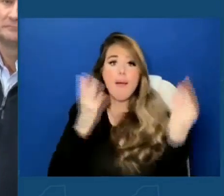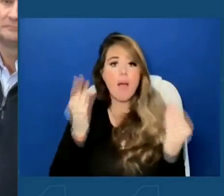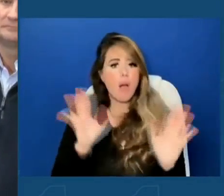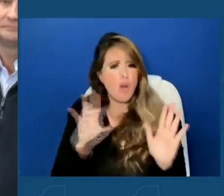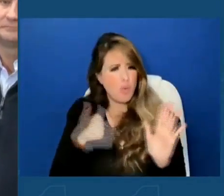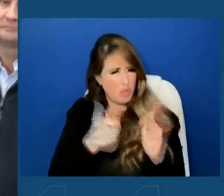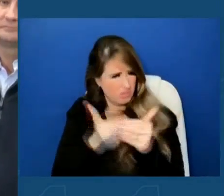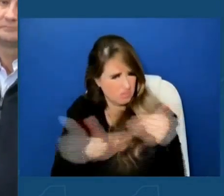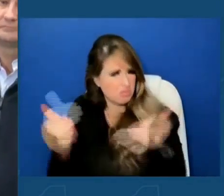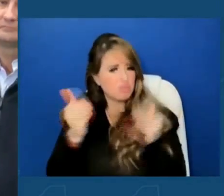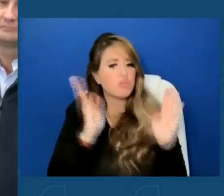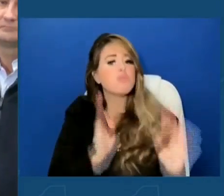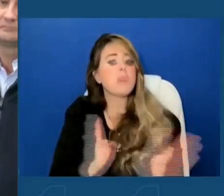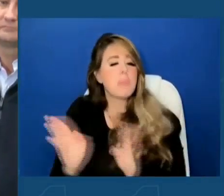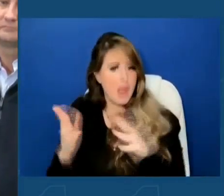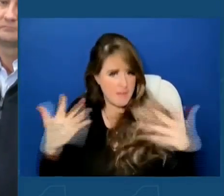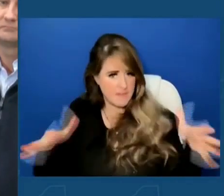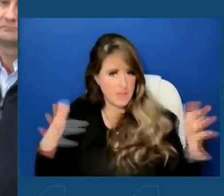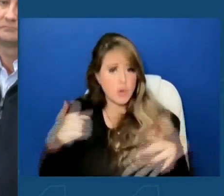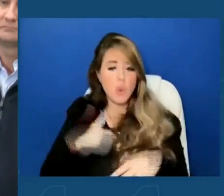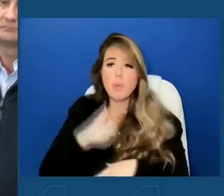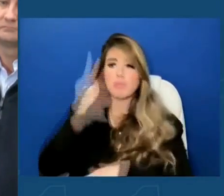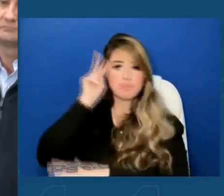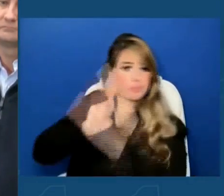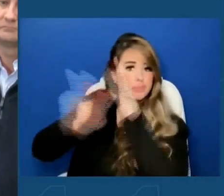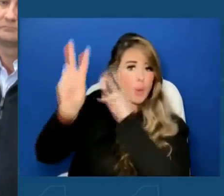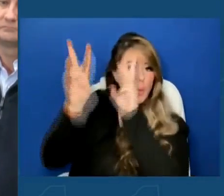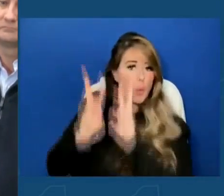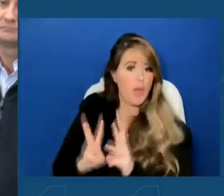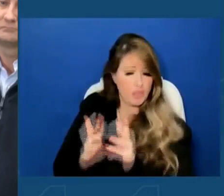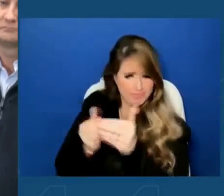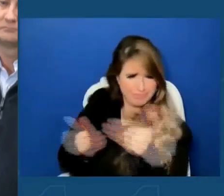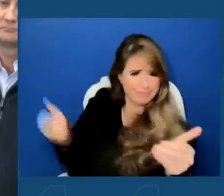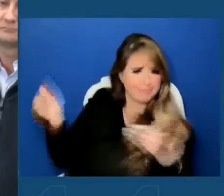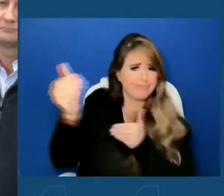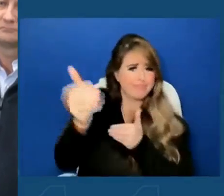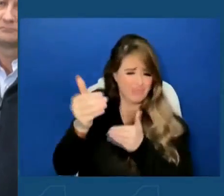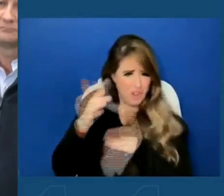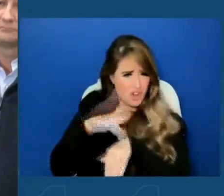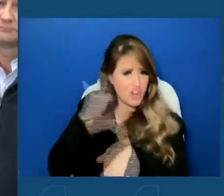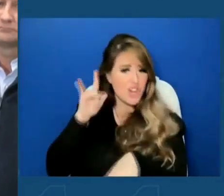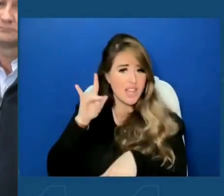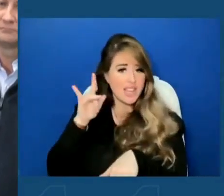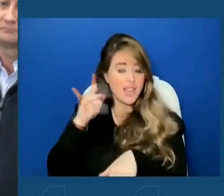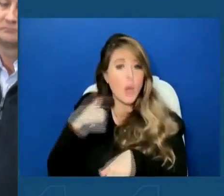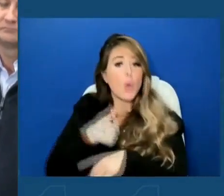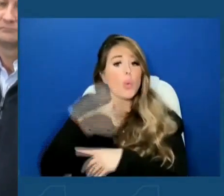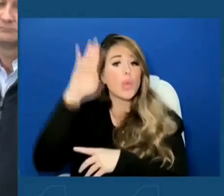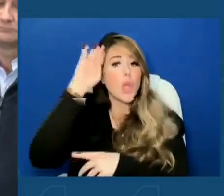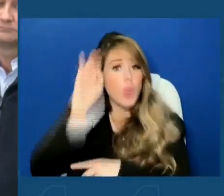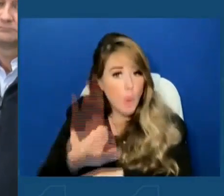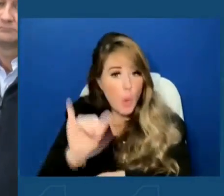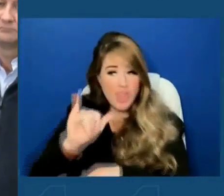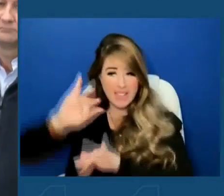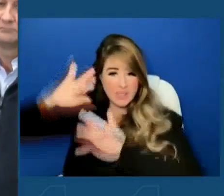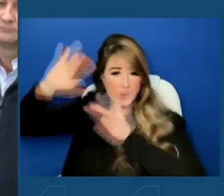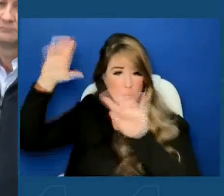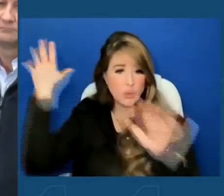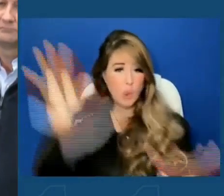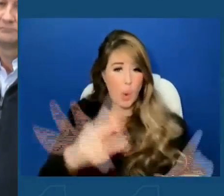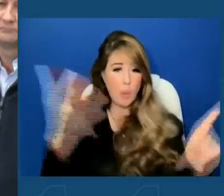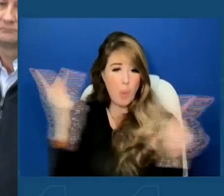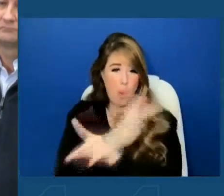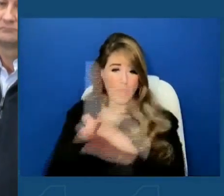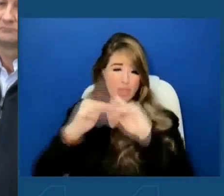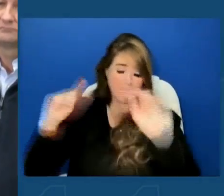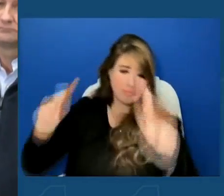The forecast did come early. The forecast of a once-in-a-generation storm was accurate,